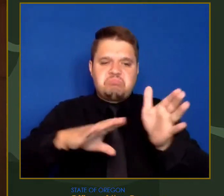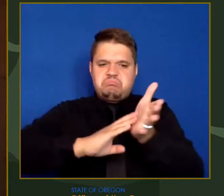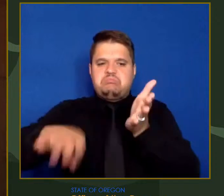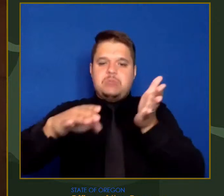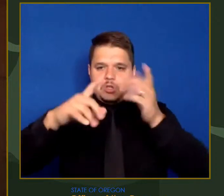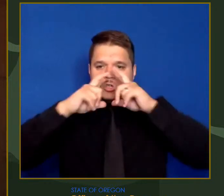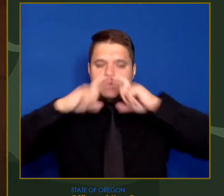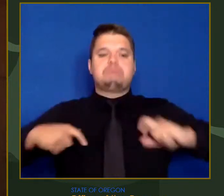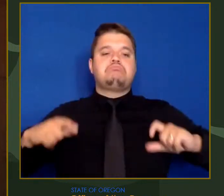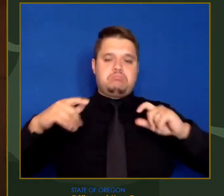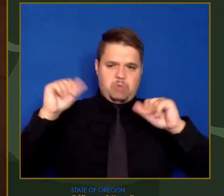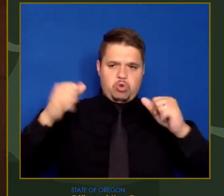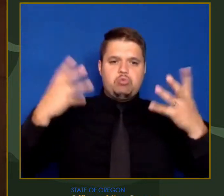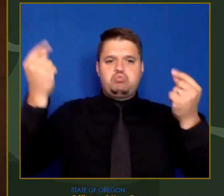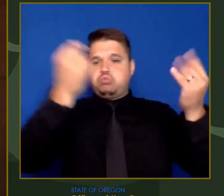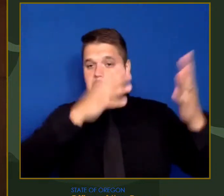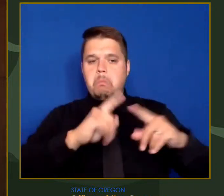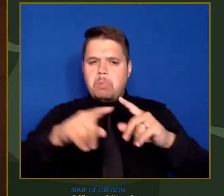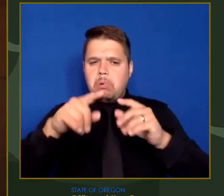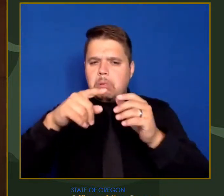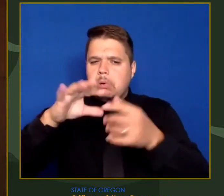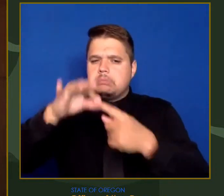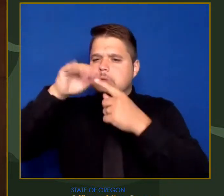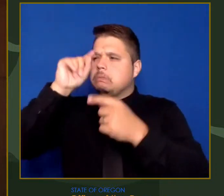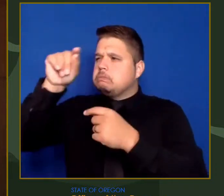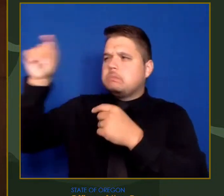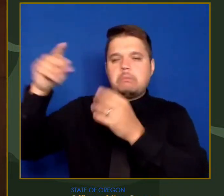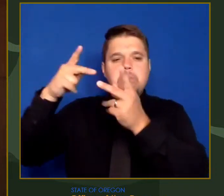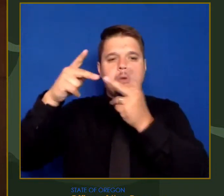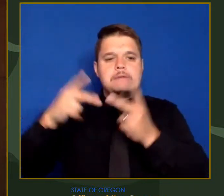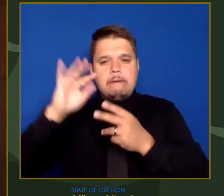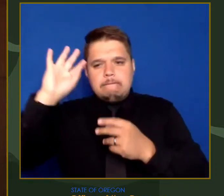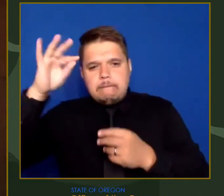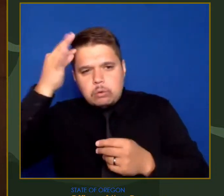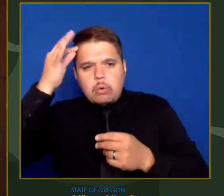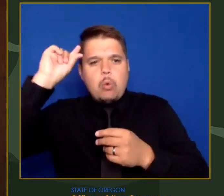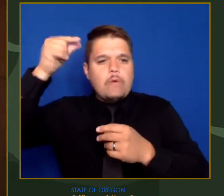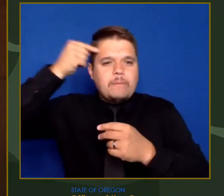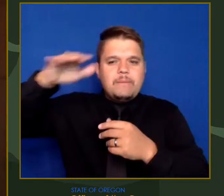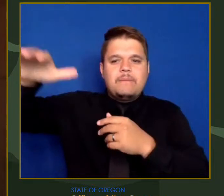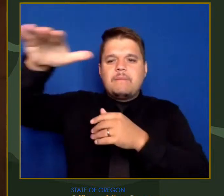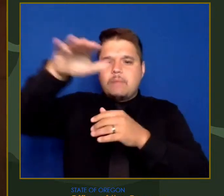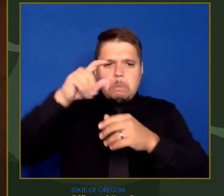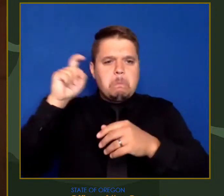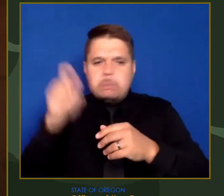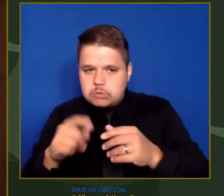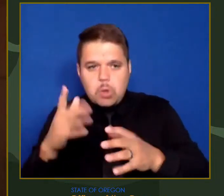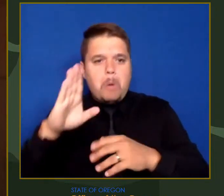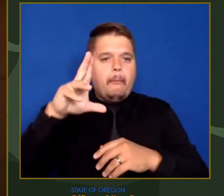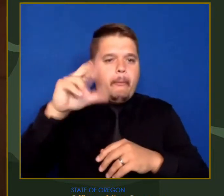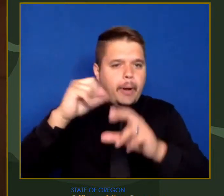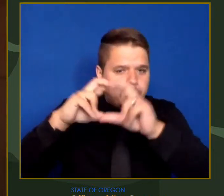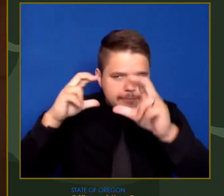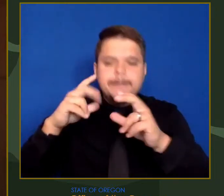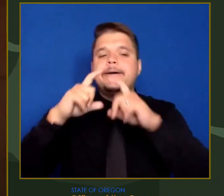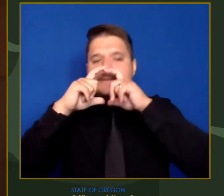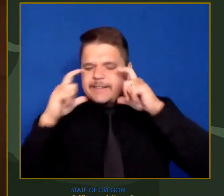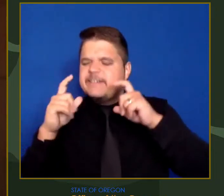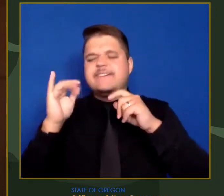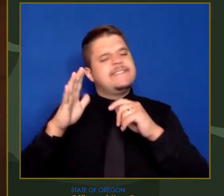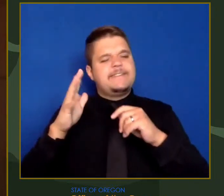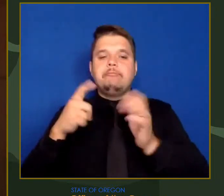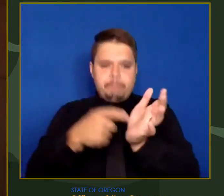still necessary, such as airports, public transit, and healthcare settings. No more